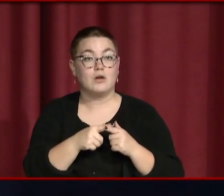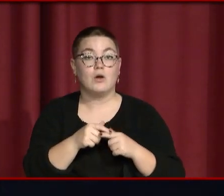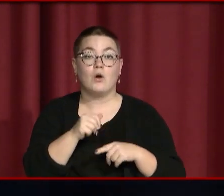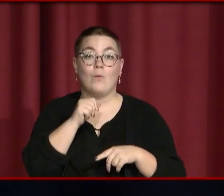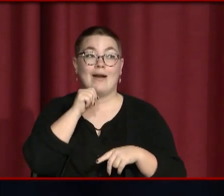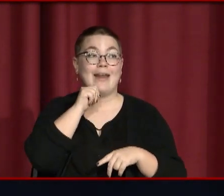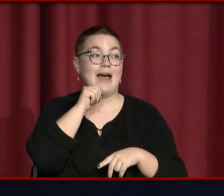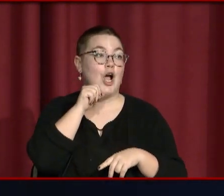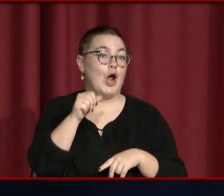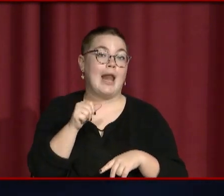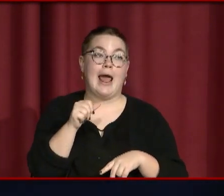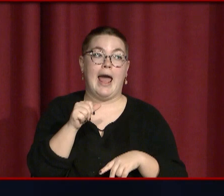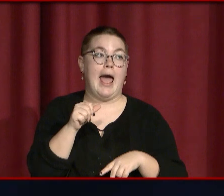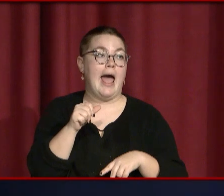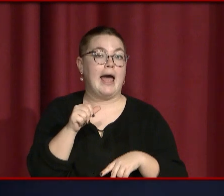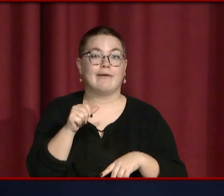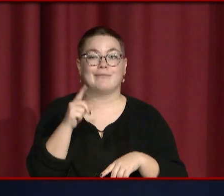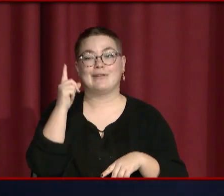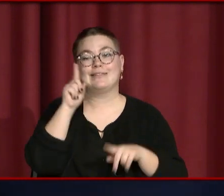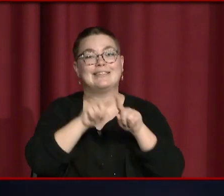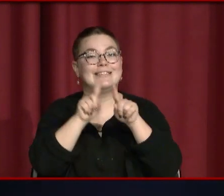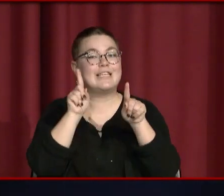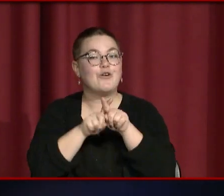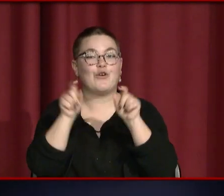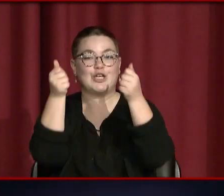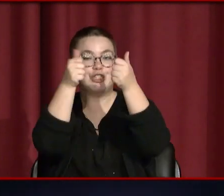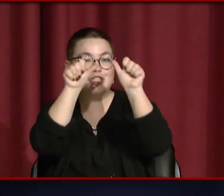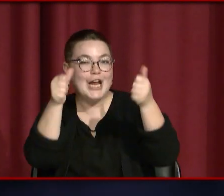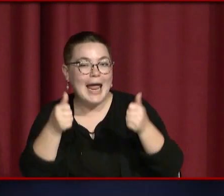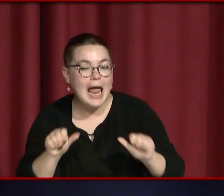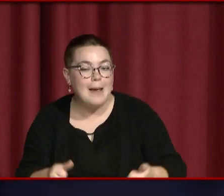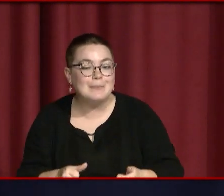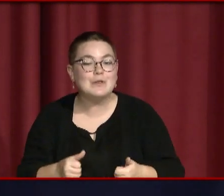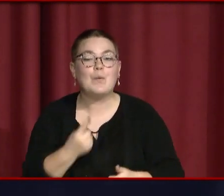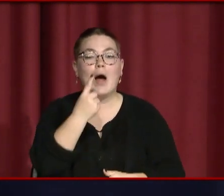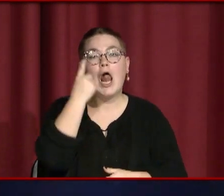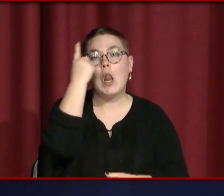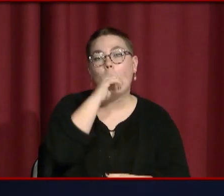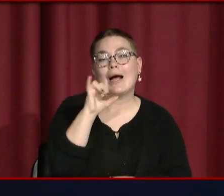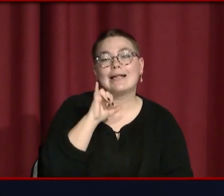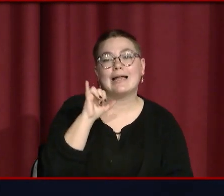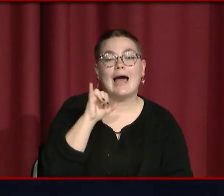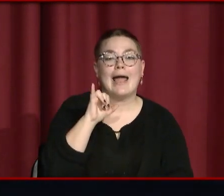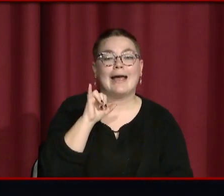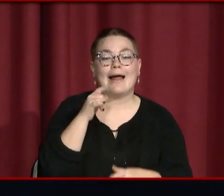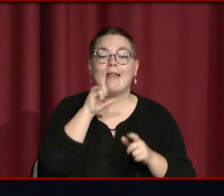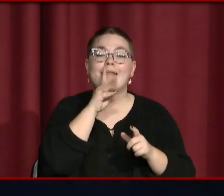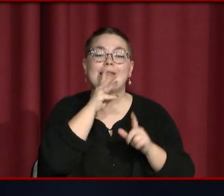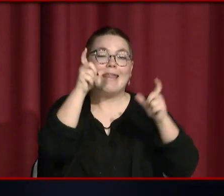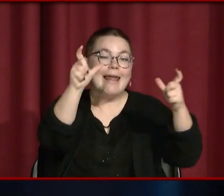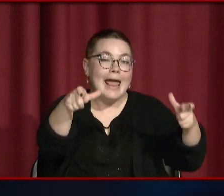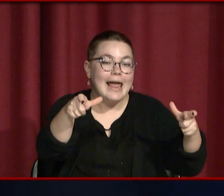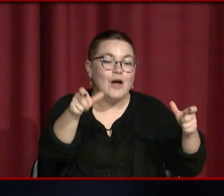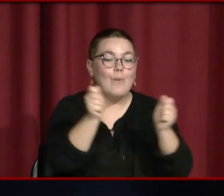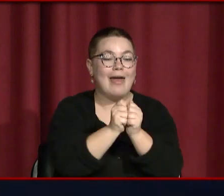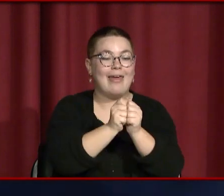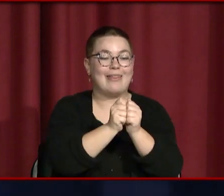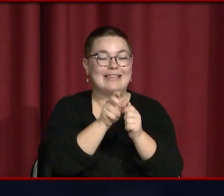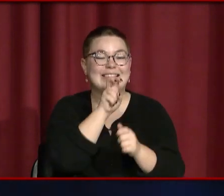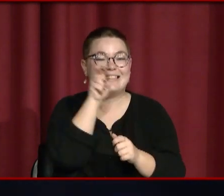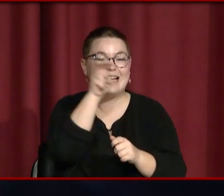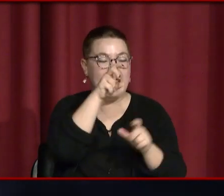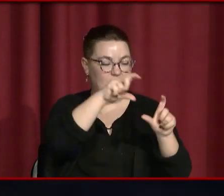lake or the Donald Duck in the middle of the state. I mean, the kind of crazy districts that we do see when you